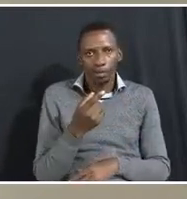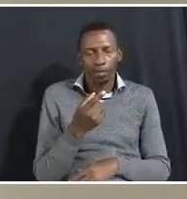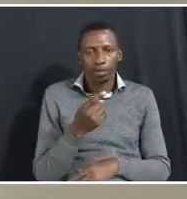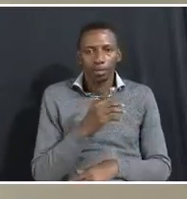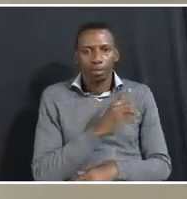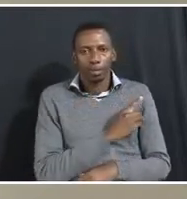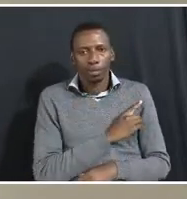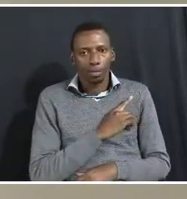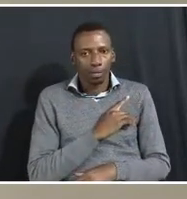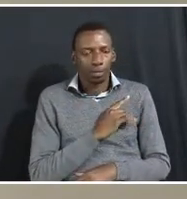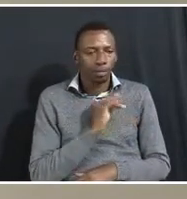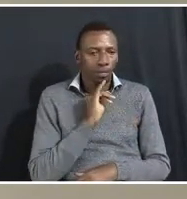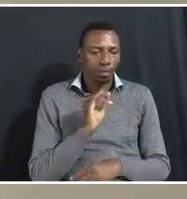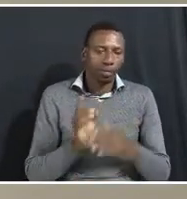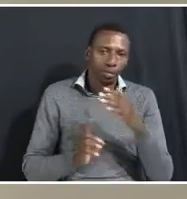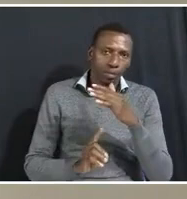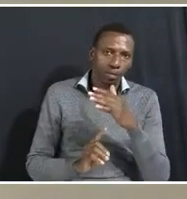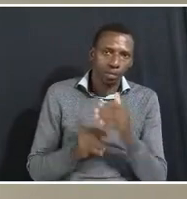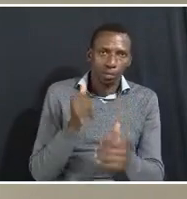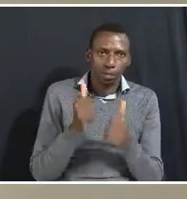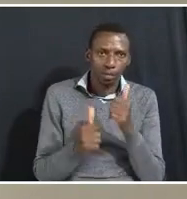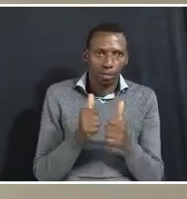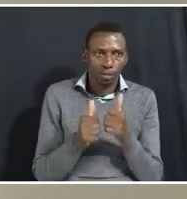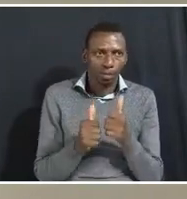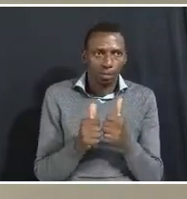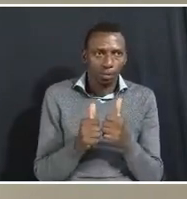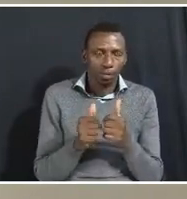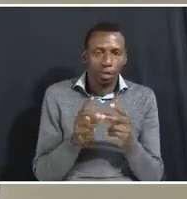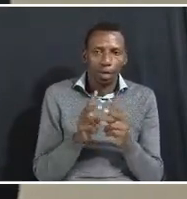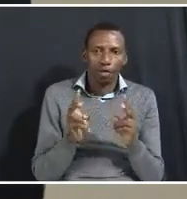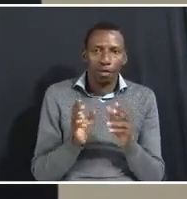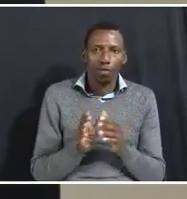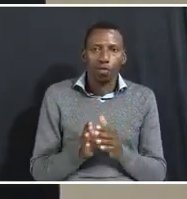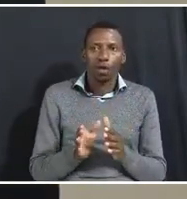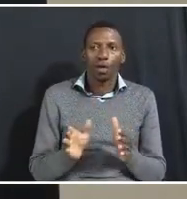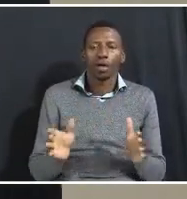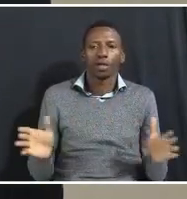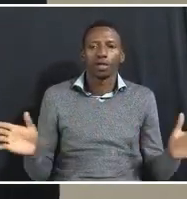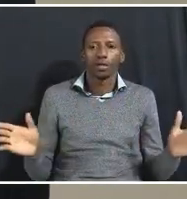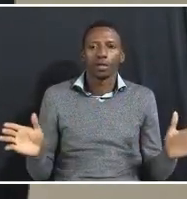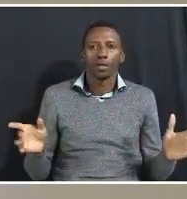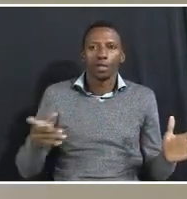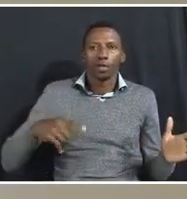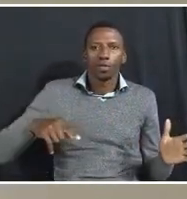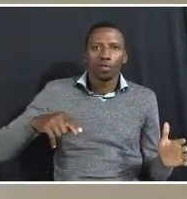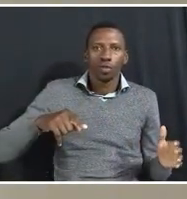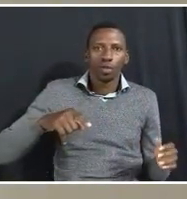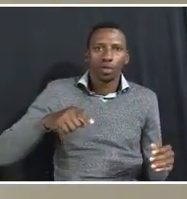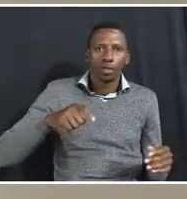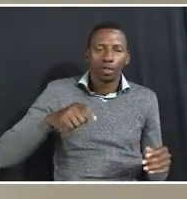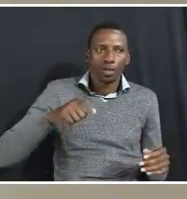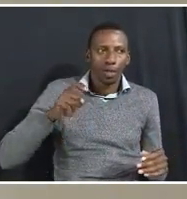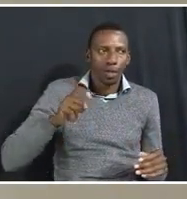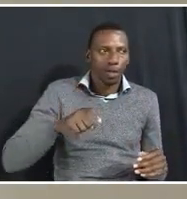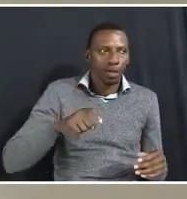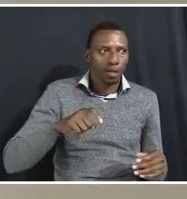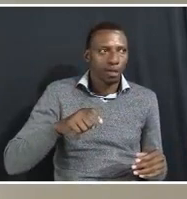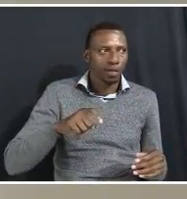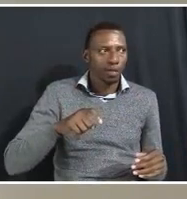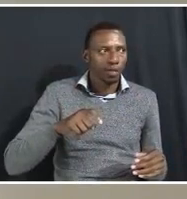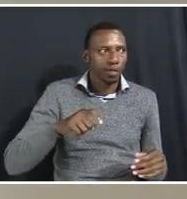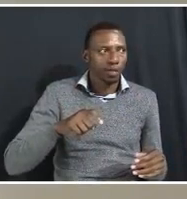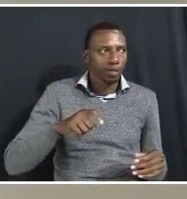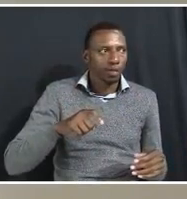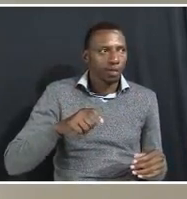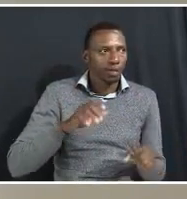Deaconry is a ministry which is very wide. We need like 1 hour to teach it. If